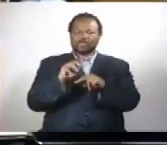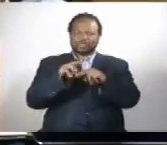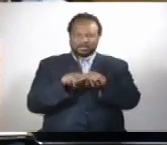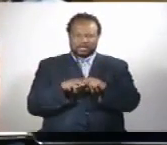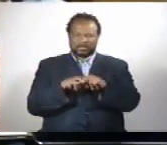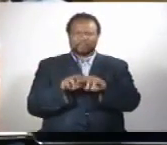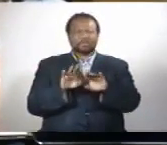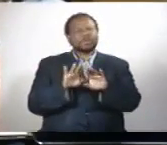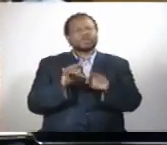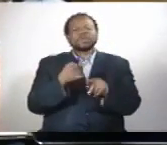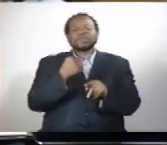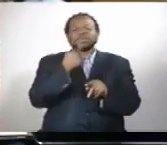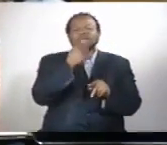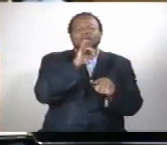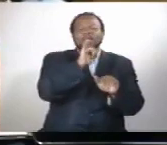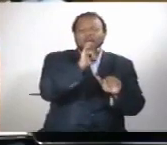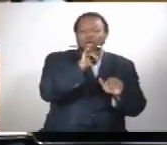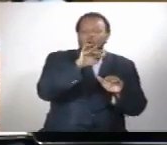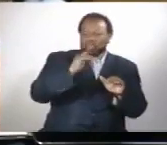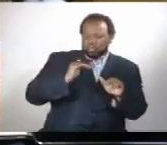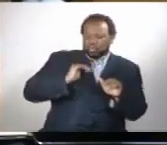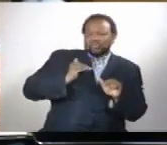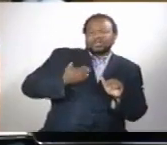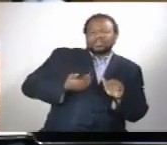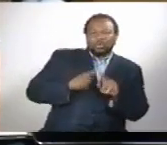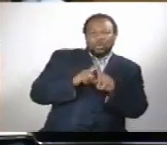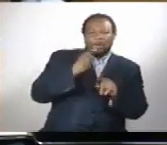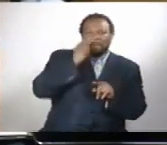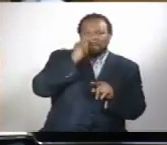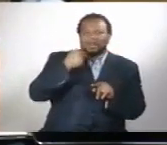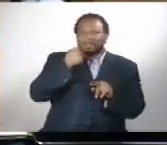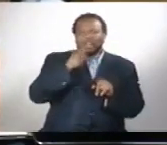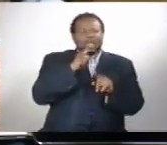of actually sexist and dismissive.